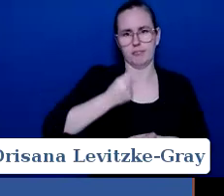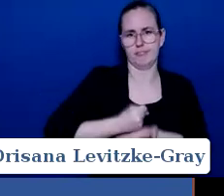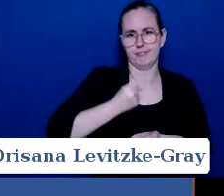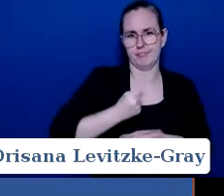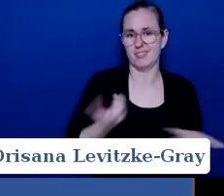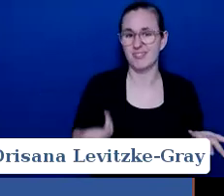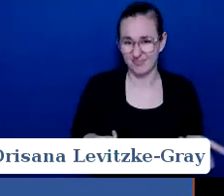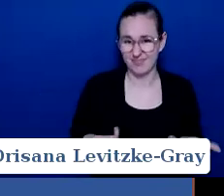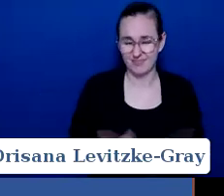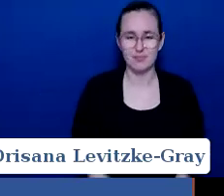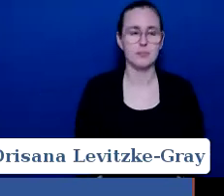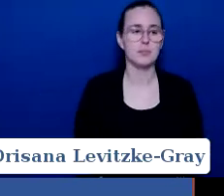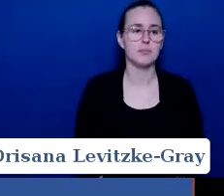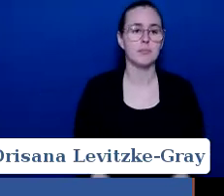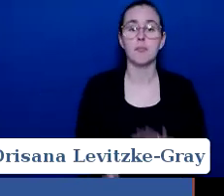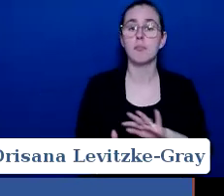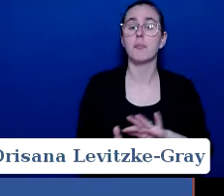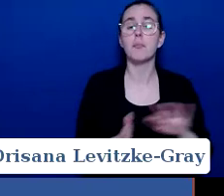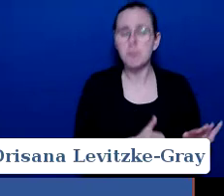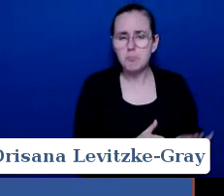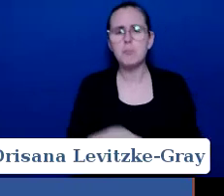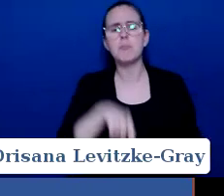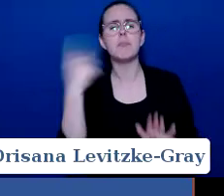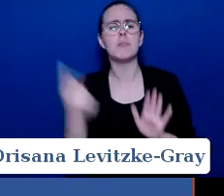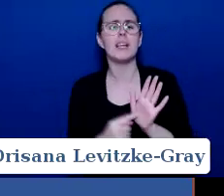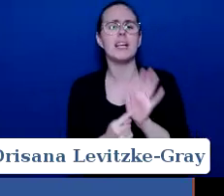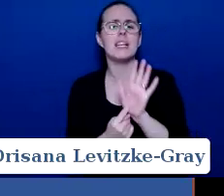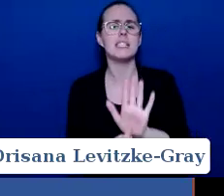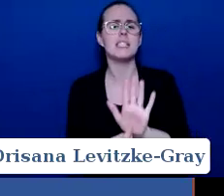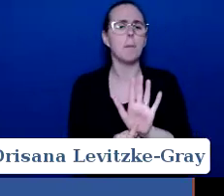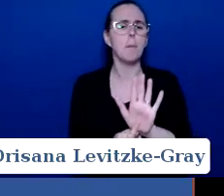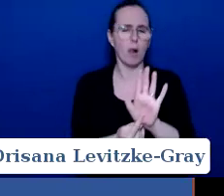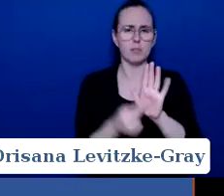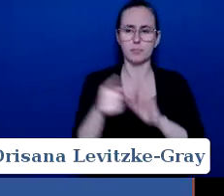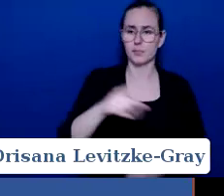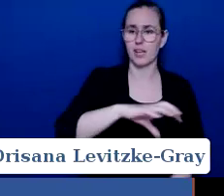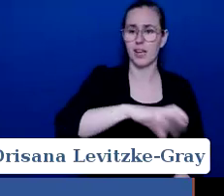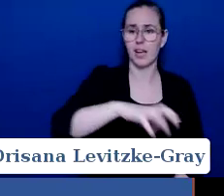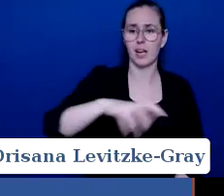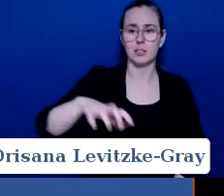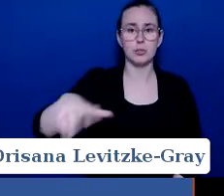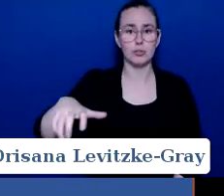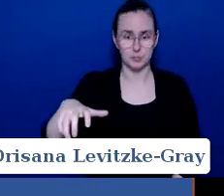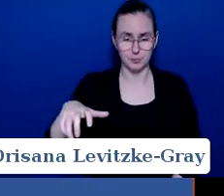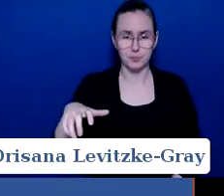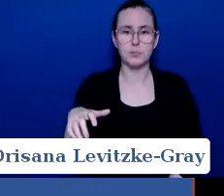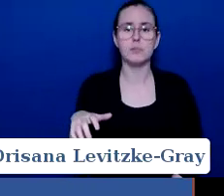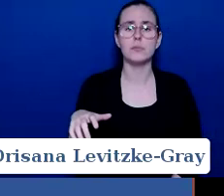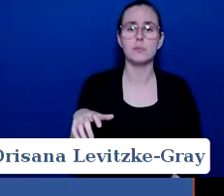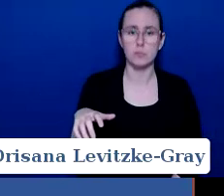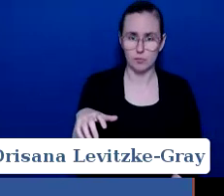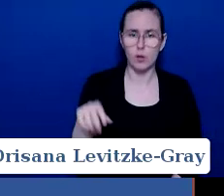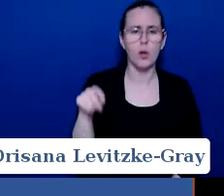work done on what are the benefits that should be conditioned by the disability status. For instance, access to assistive